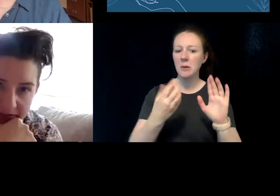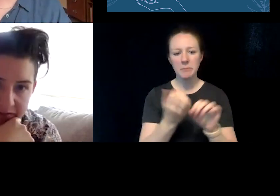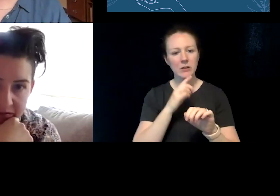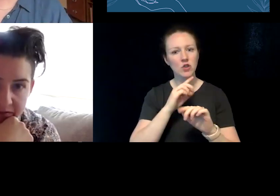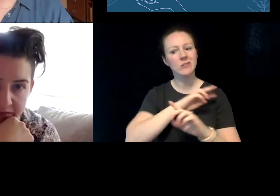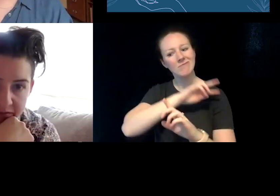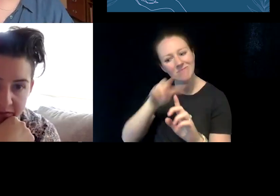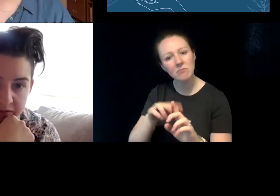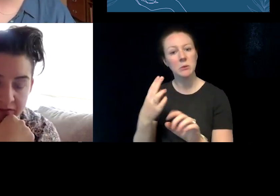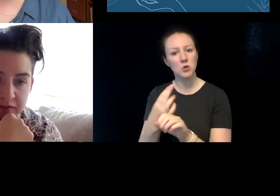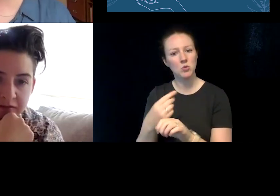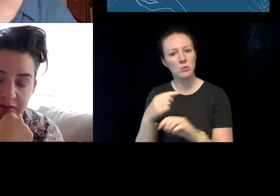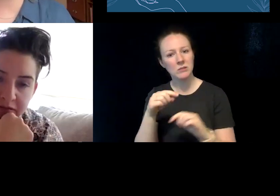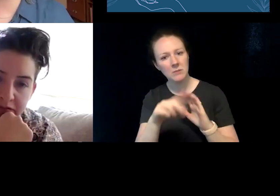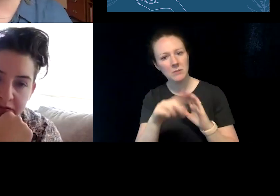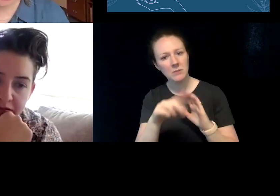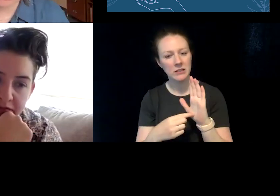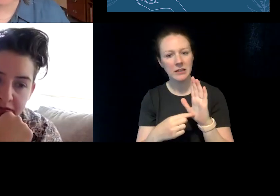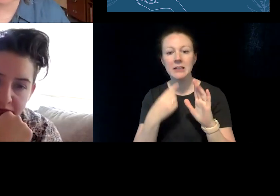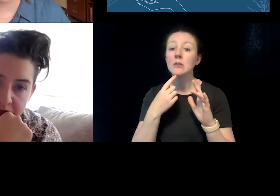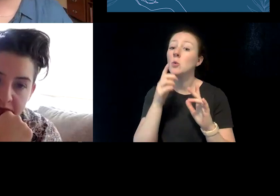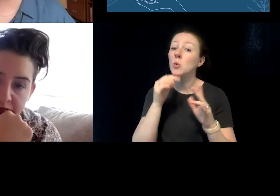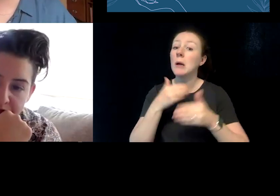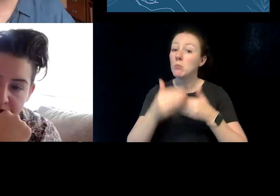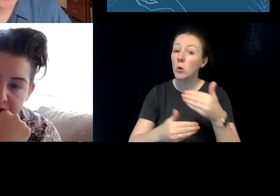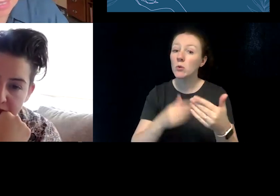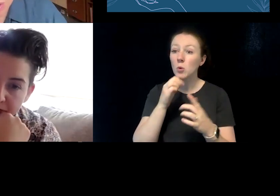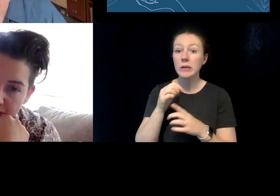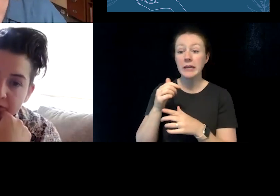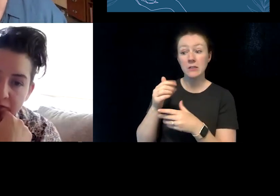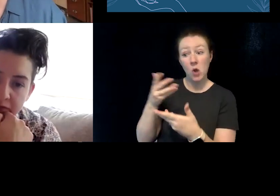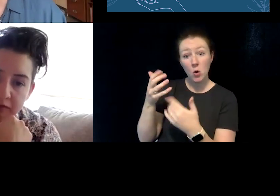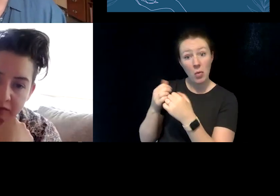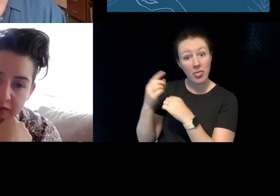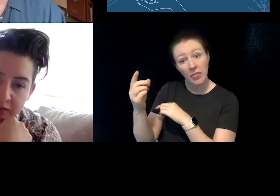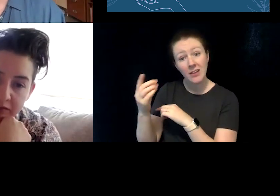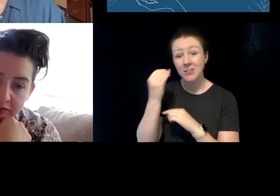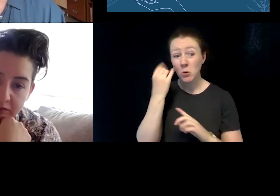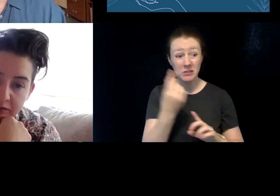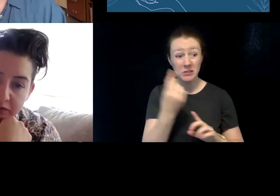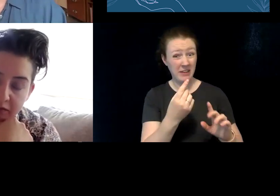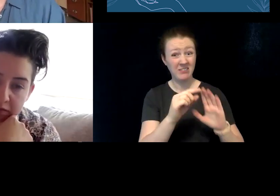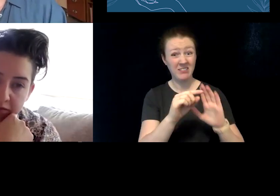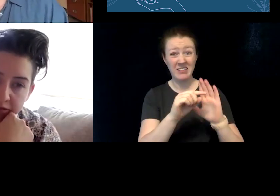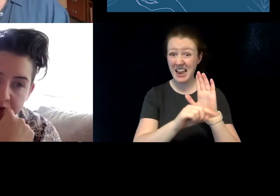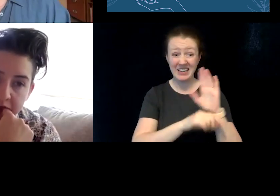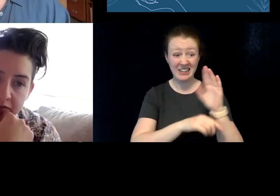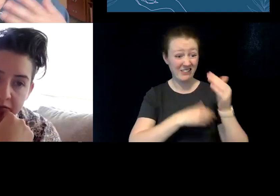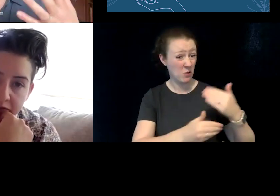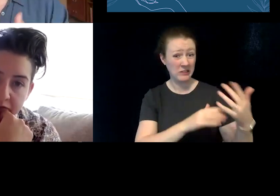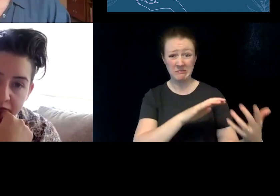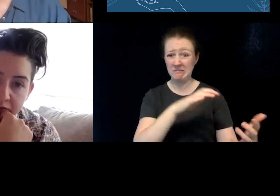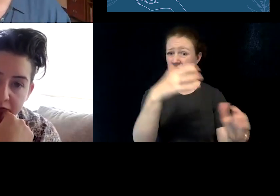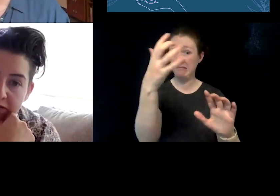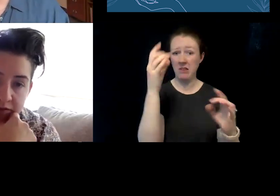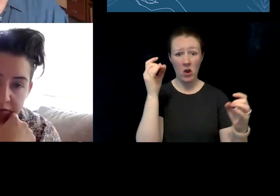Policies that sort of say, here's a process of who you can talk to if something is turning really negative inside of a process. You know,